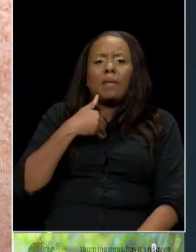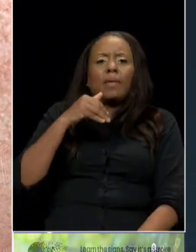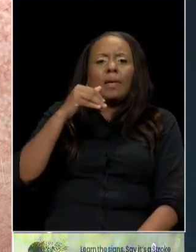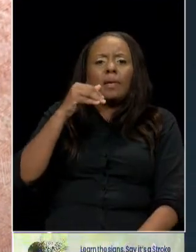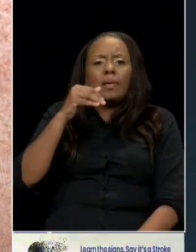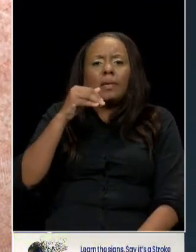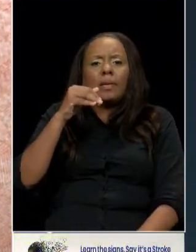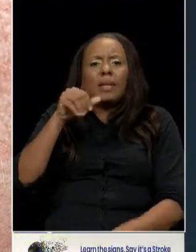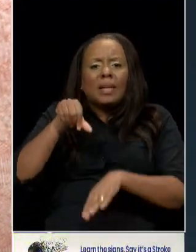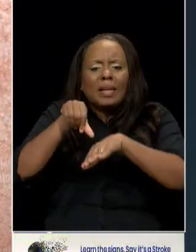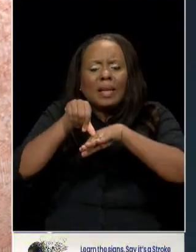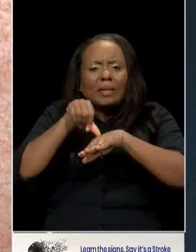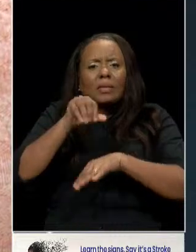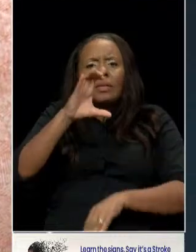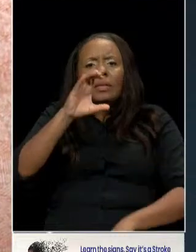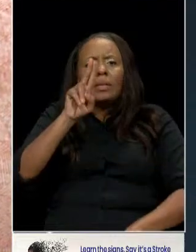in